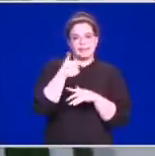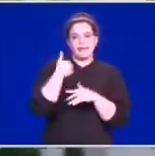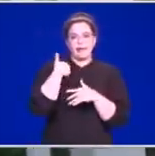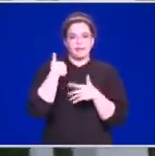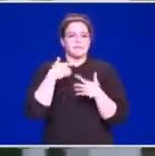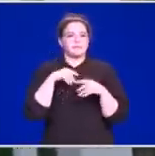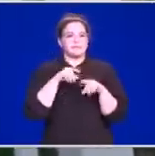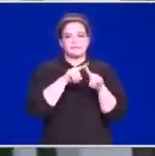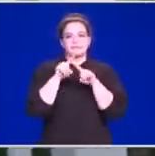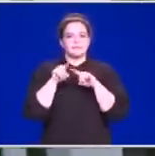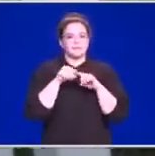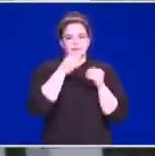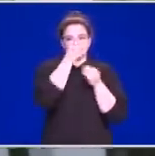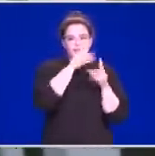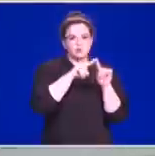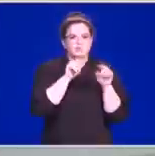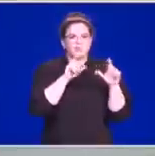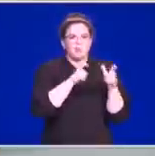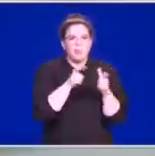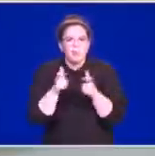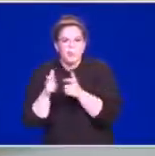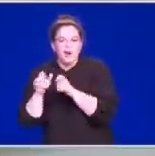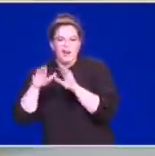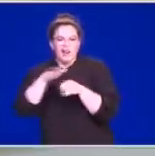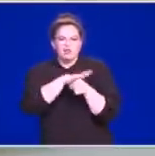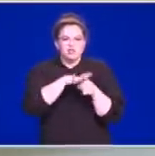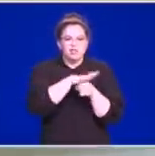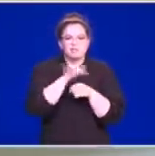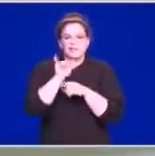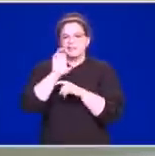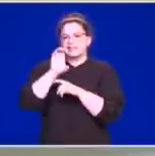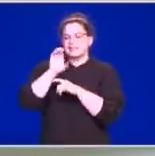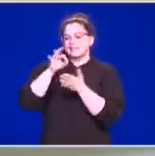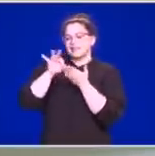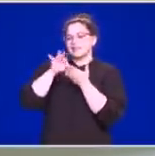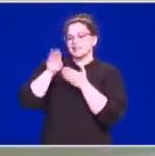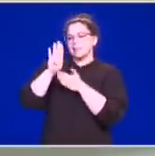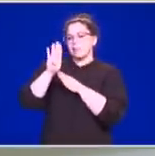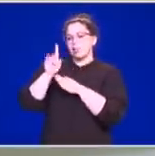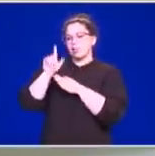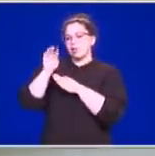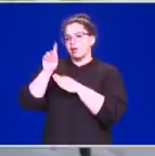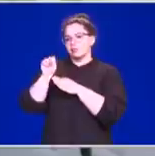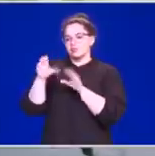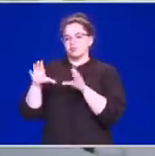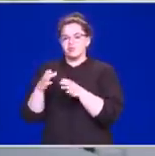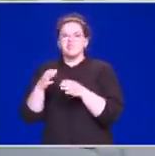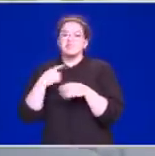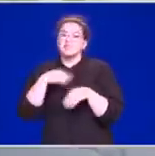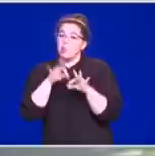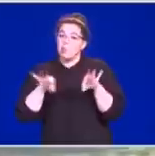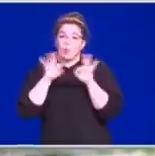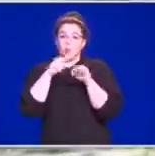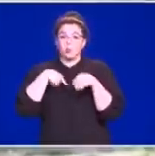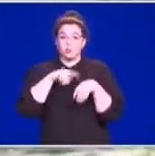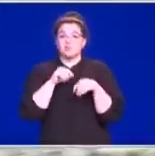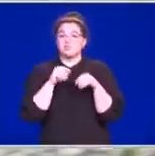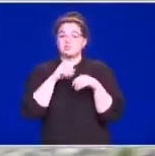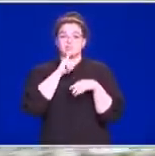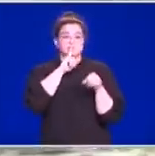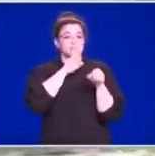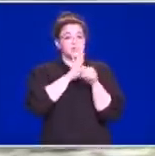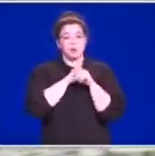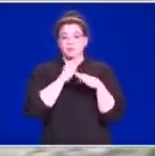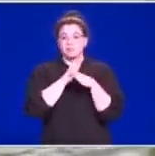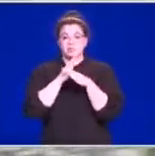available for very small areas, such as census blocks, it is essential that we take steps to protect the confidentiality of individuals in our